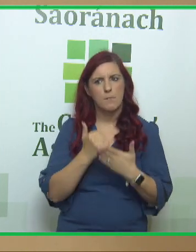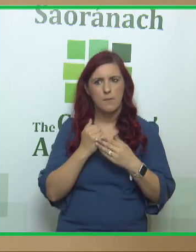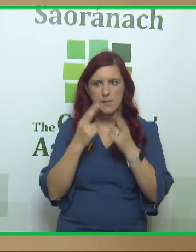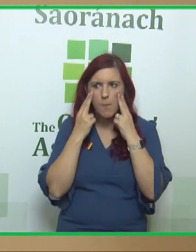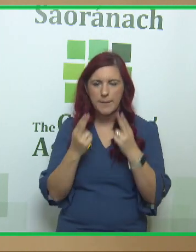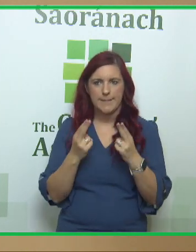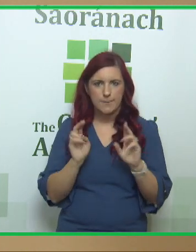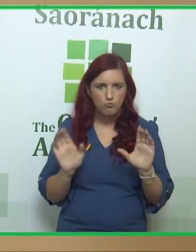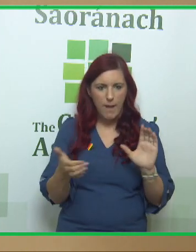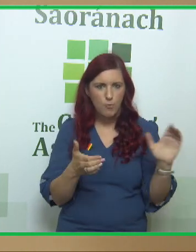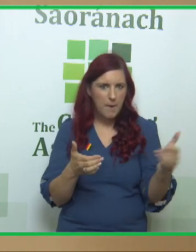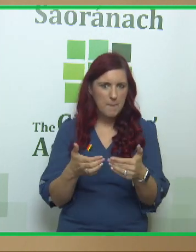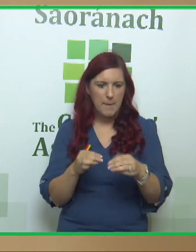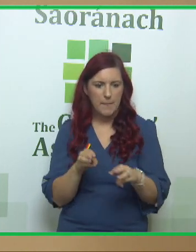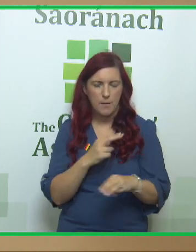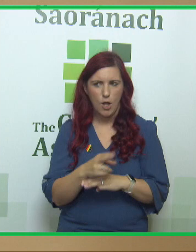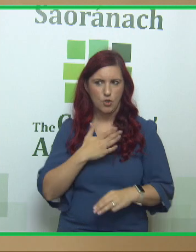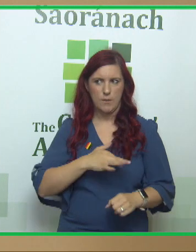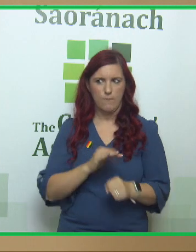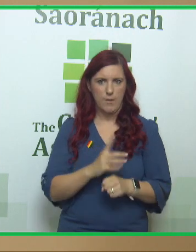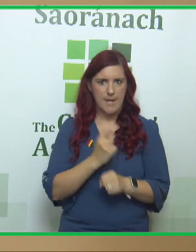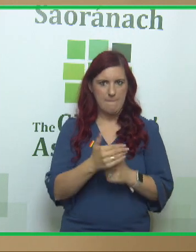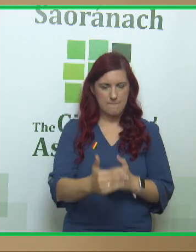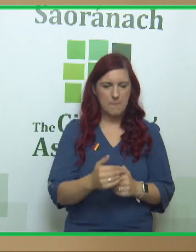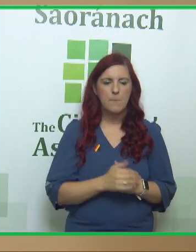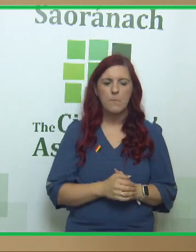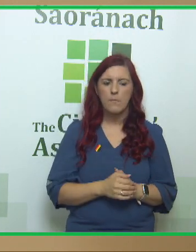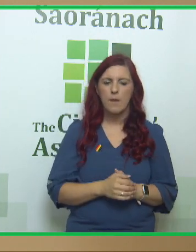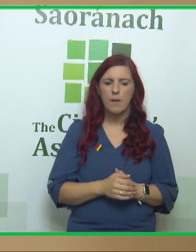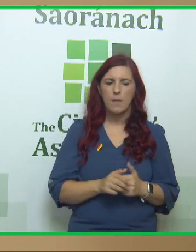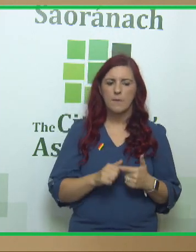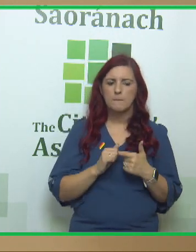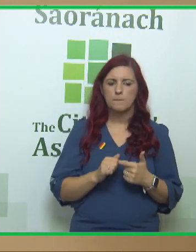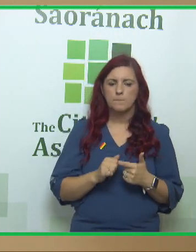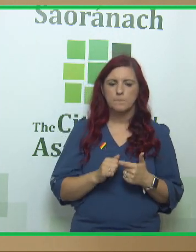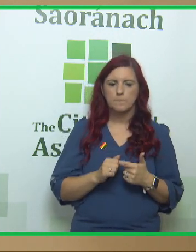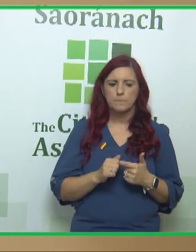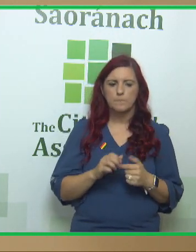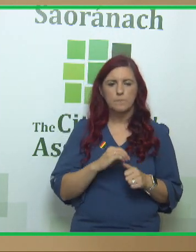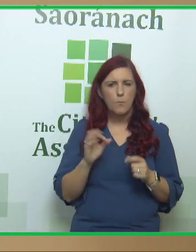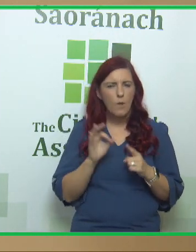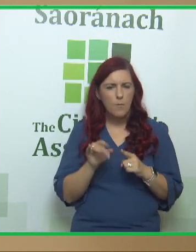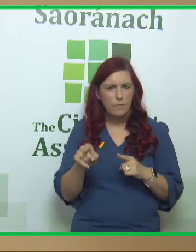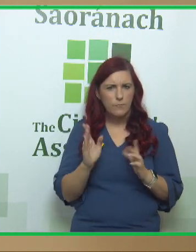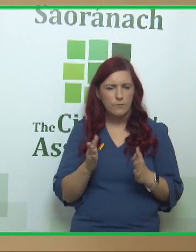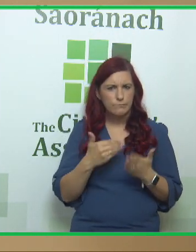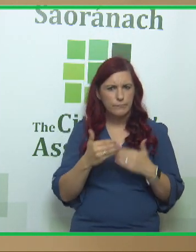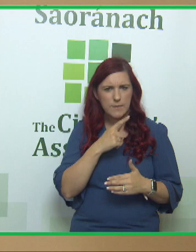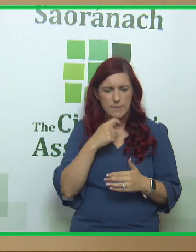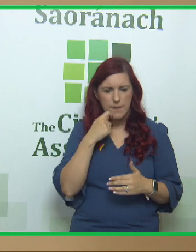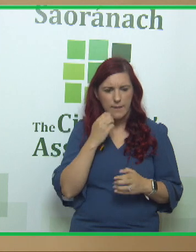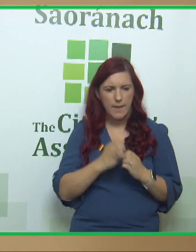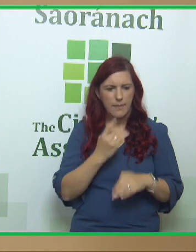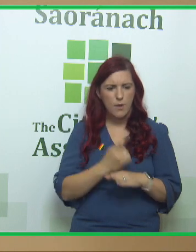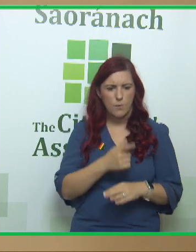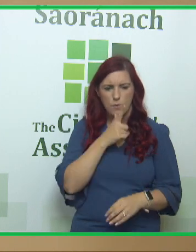around people are not just for a certain phase. So thanks for that. The other point that Mick just highlighted at the end is,